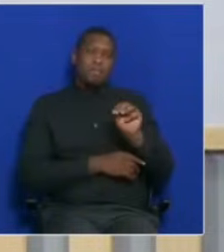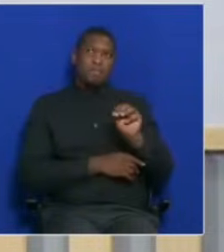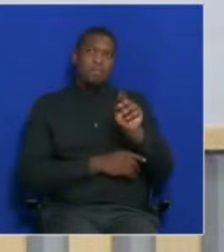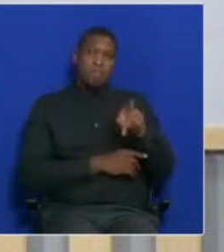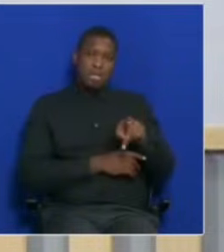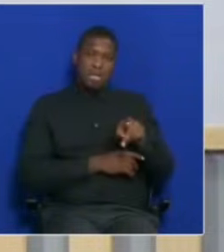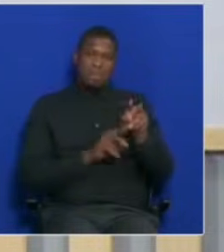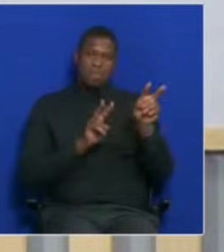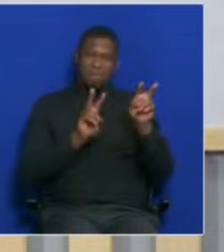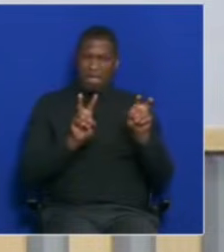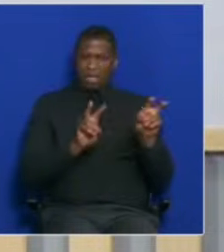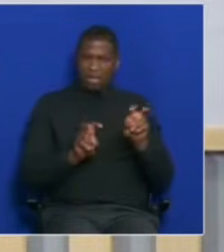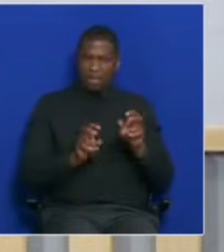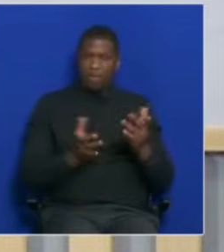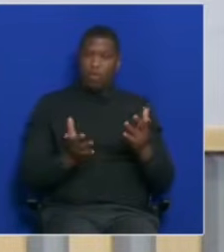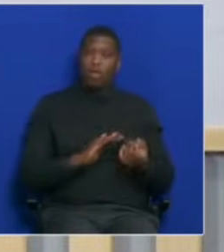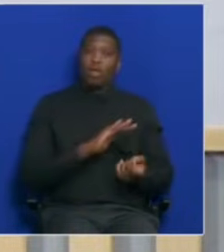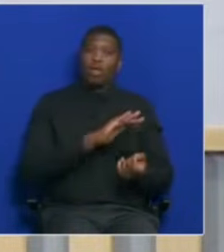a